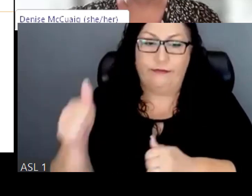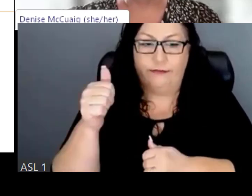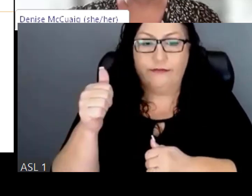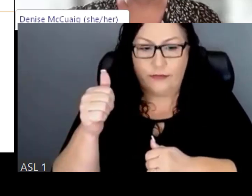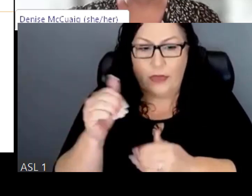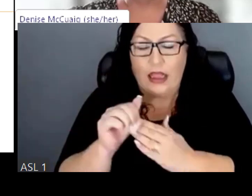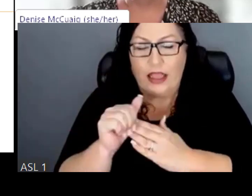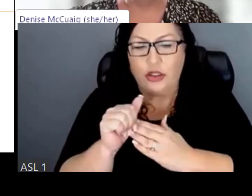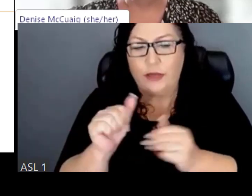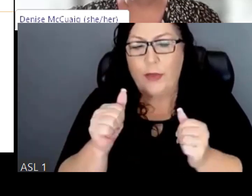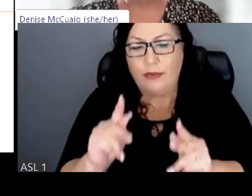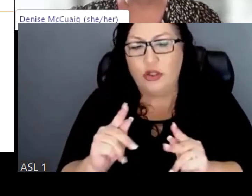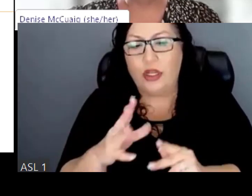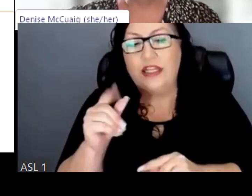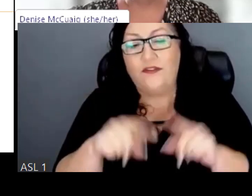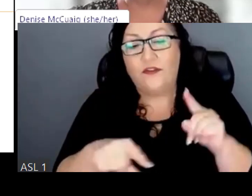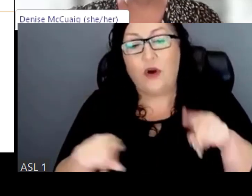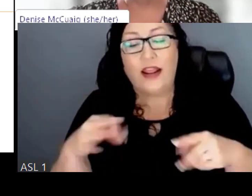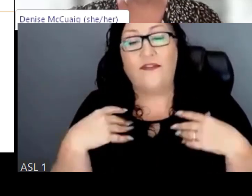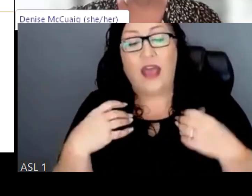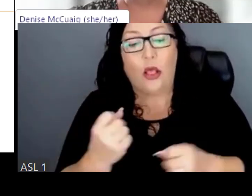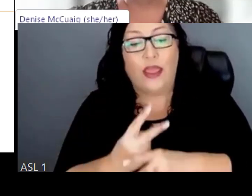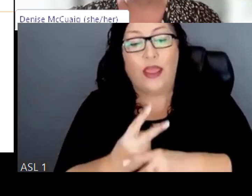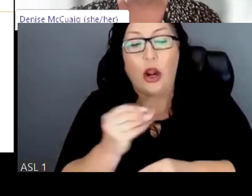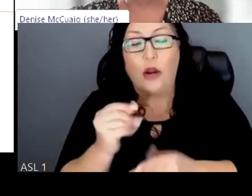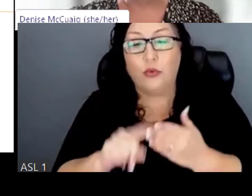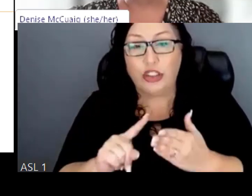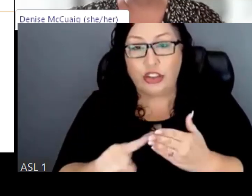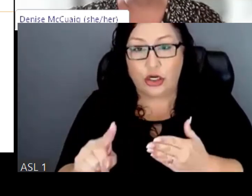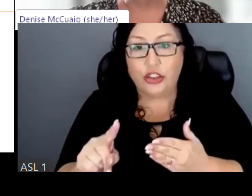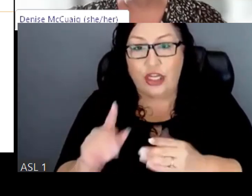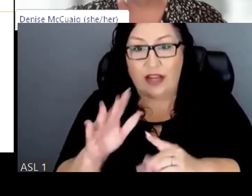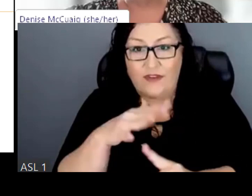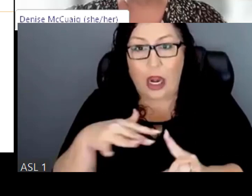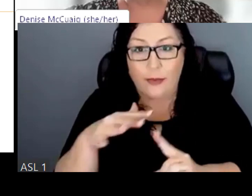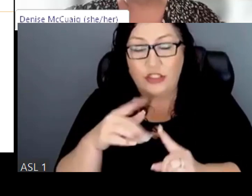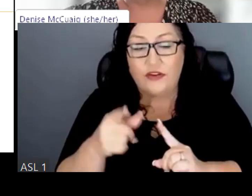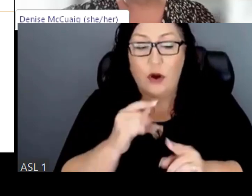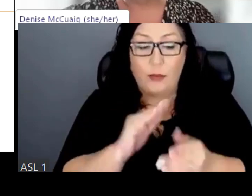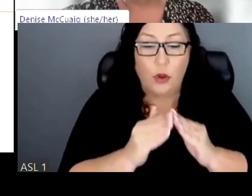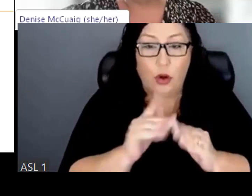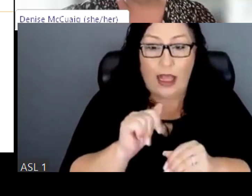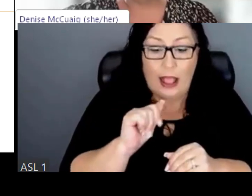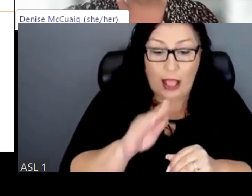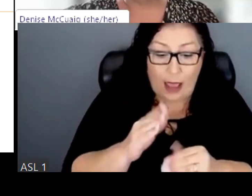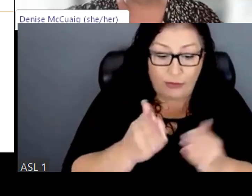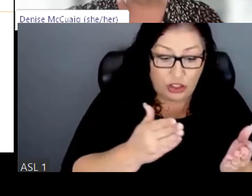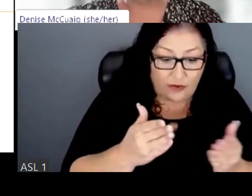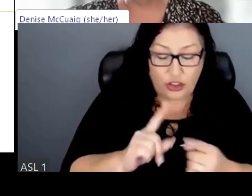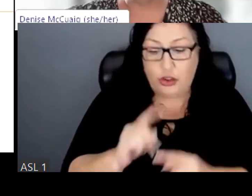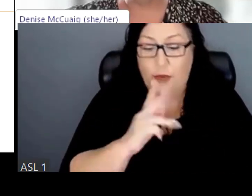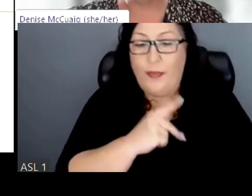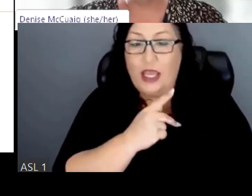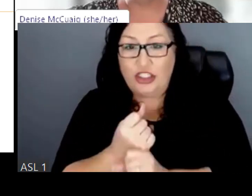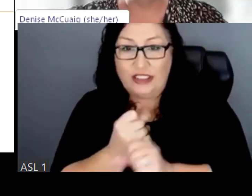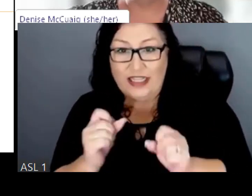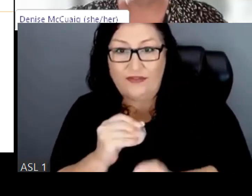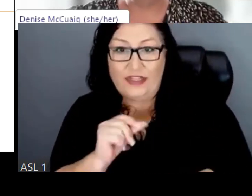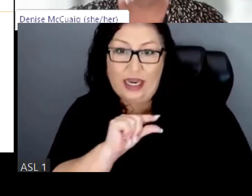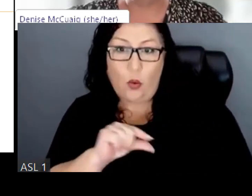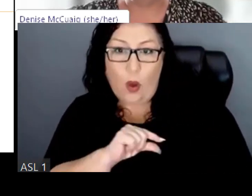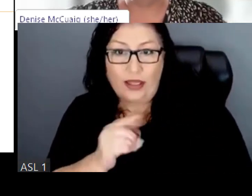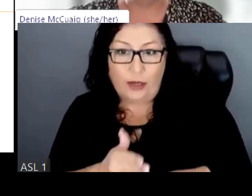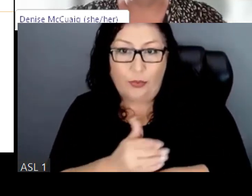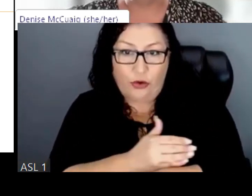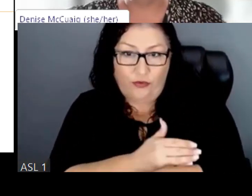variety of healthcare and research environments, from community laboratory services to patient